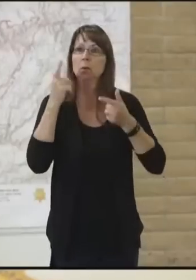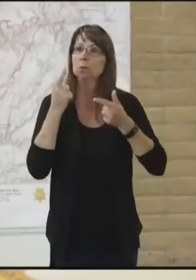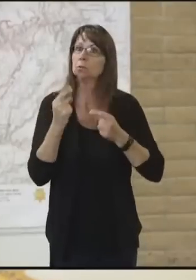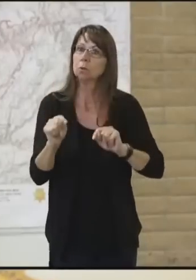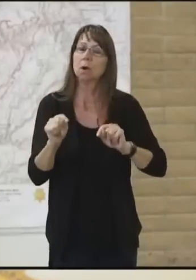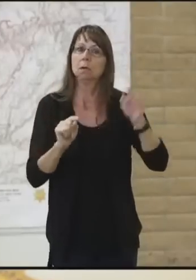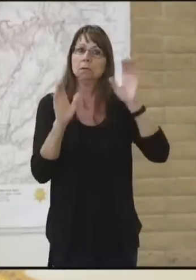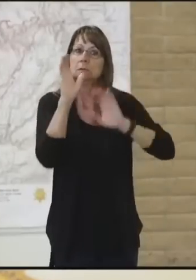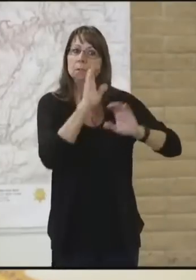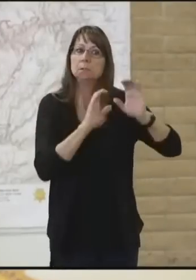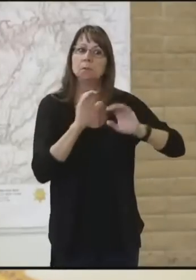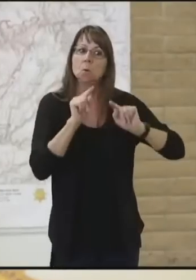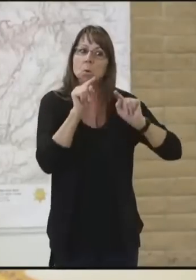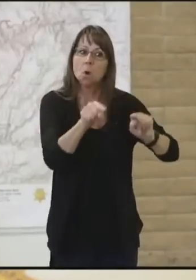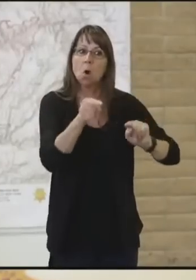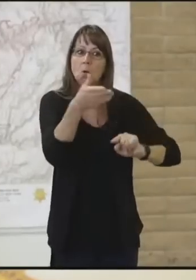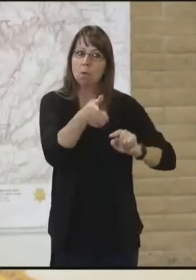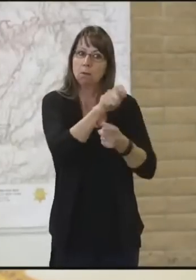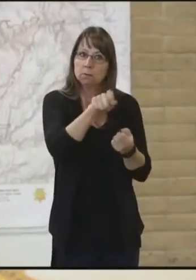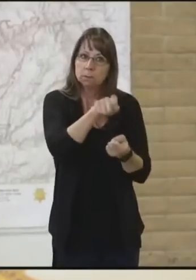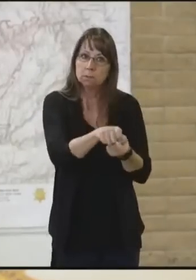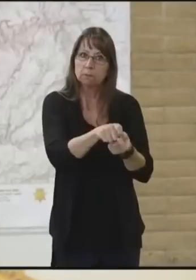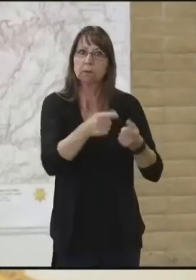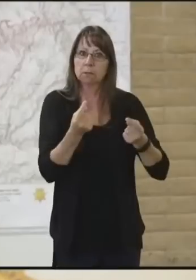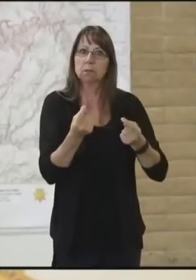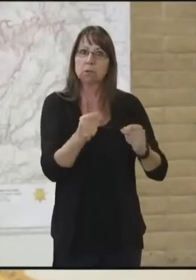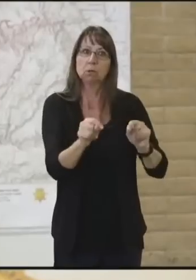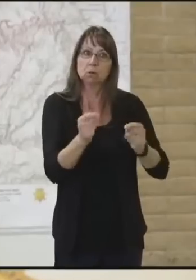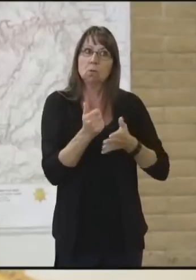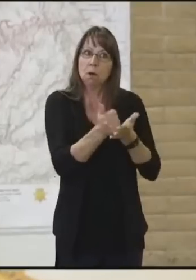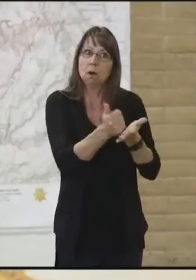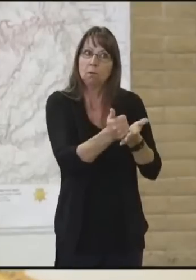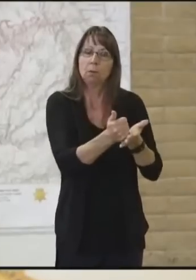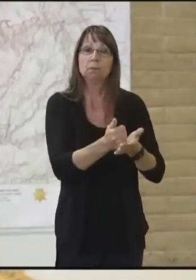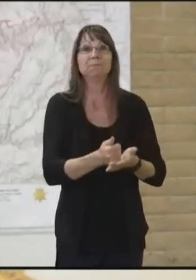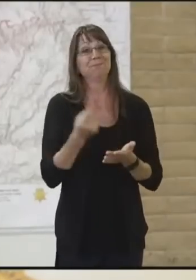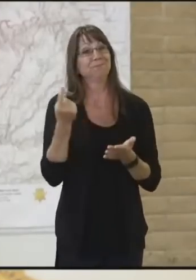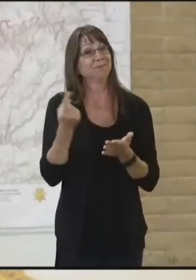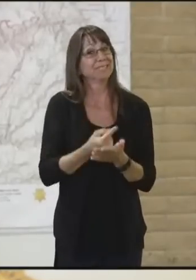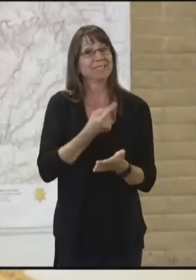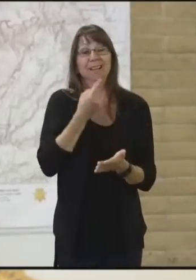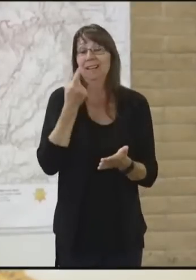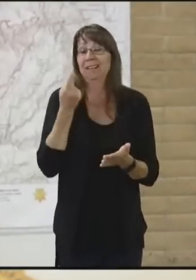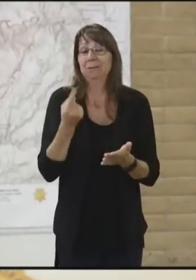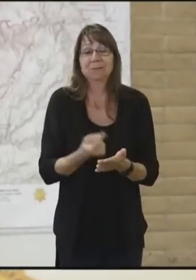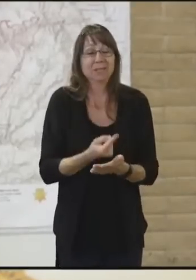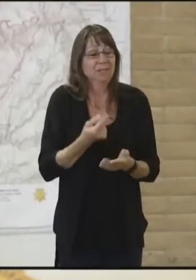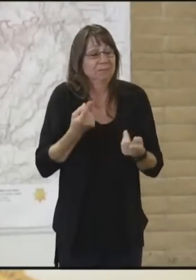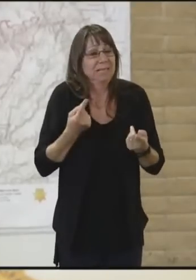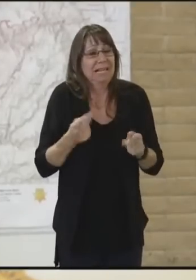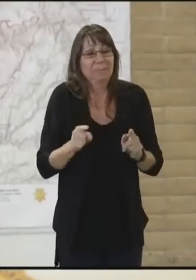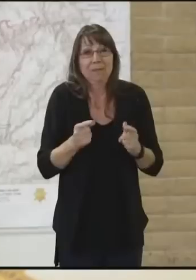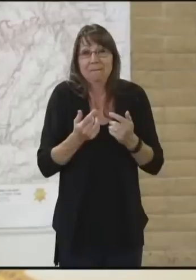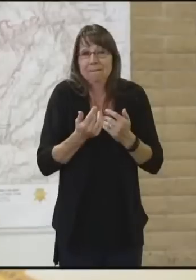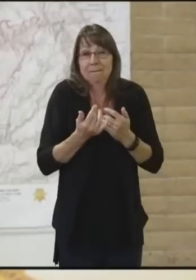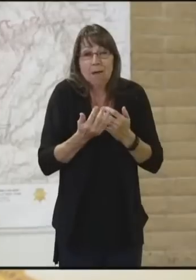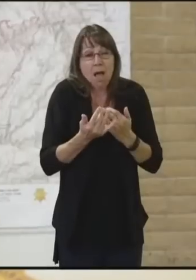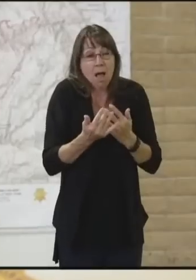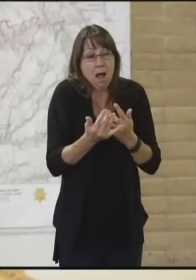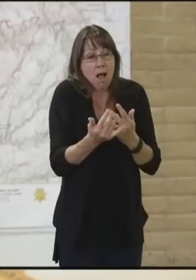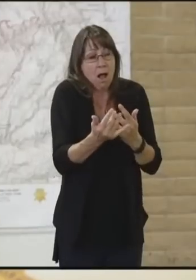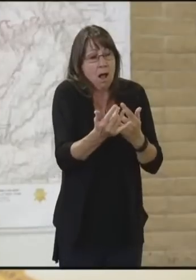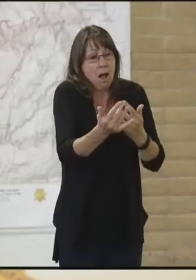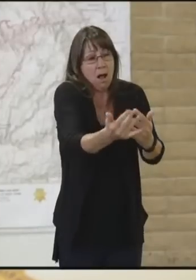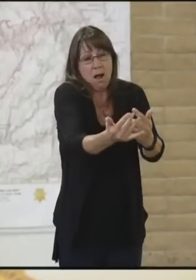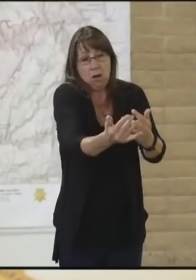and any other agencies to try and help, if it's possible. Sometimes the fire is such a nature that's too dangerous